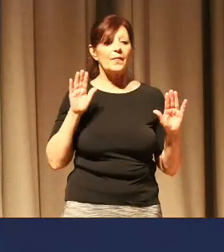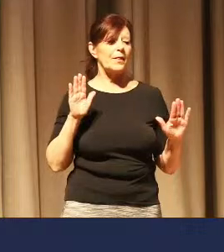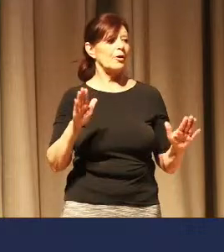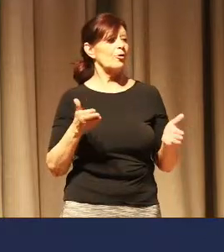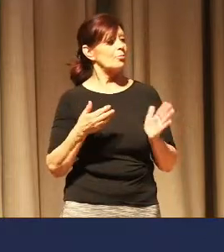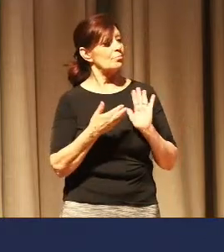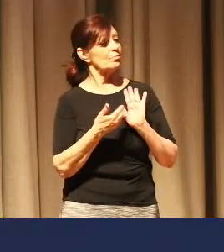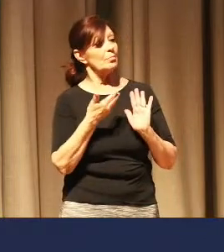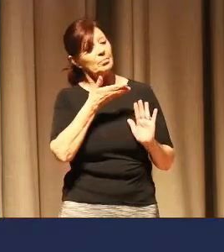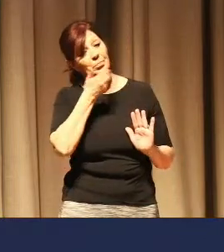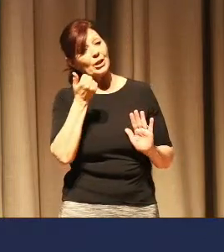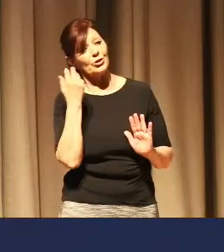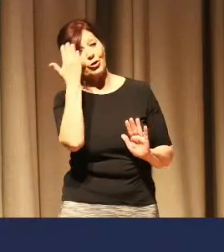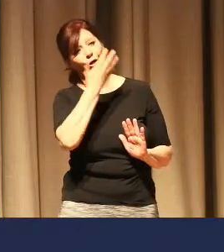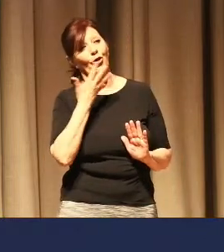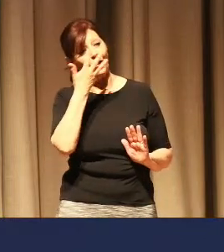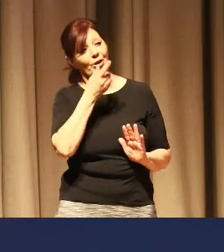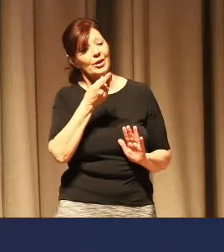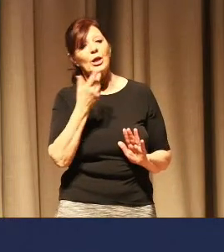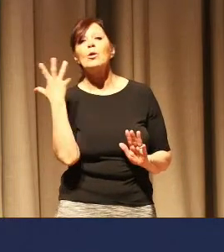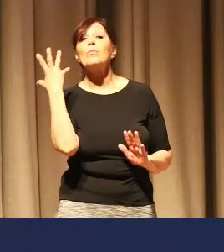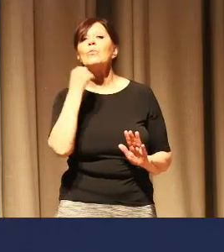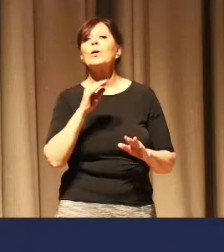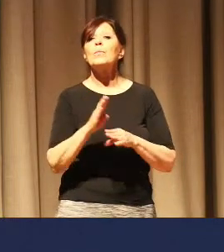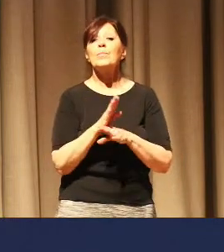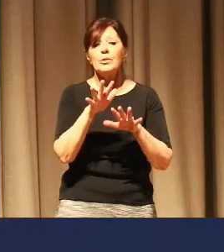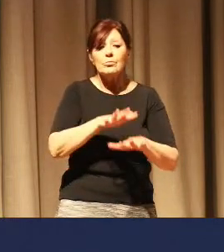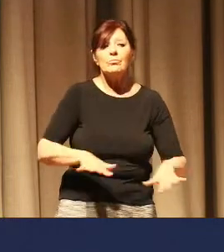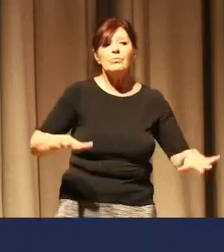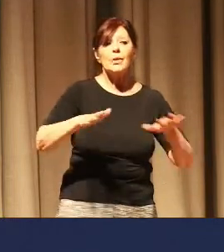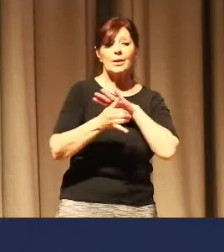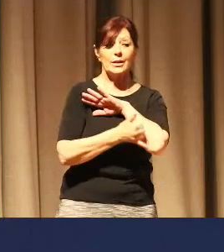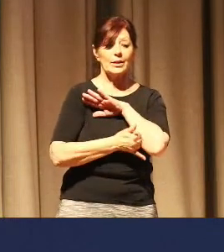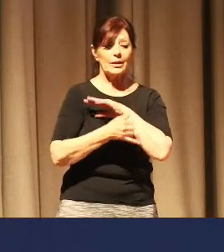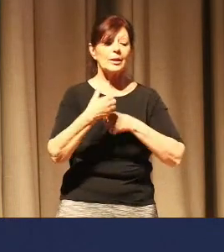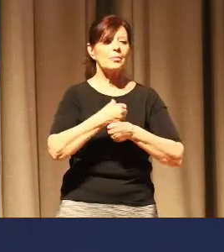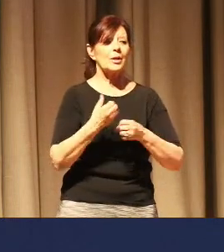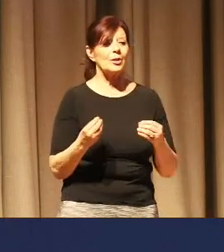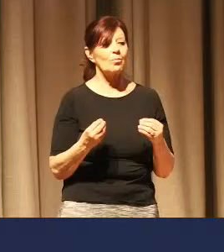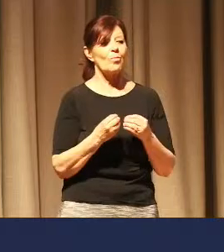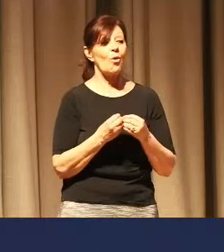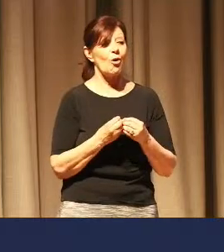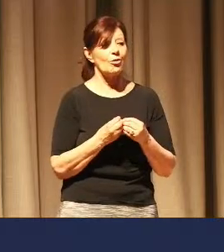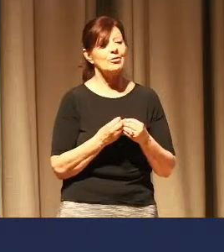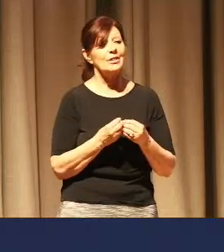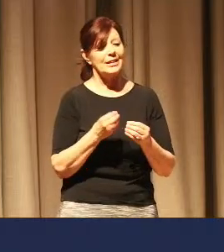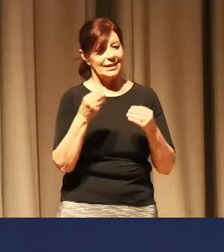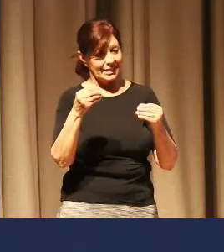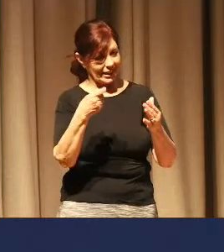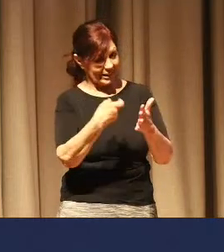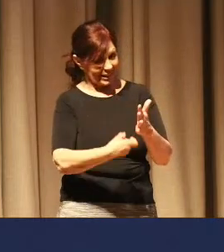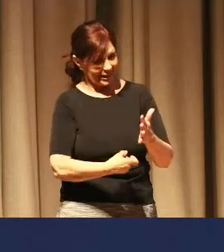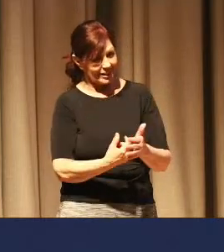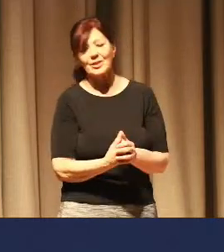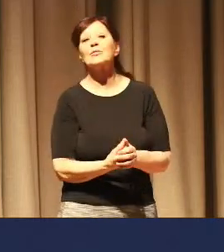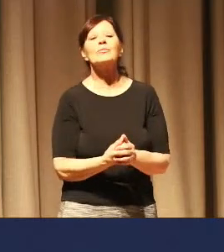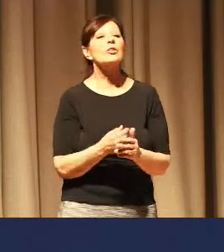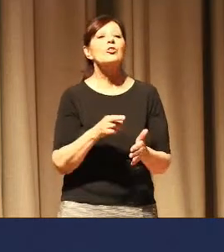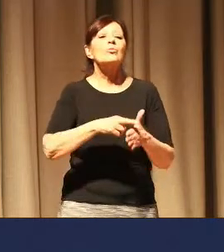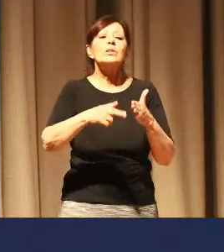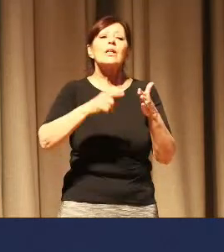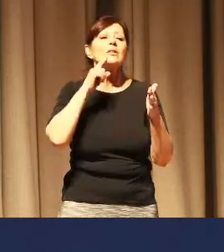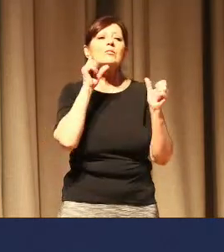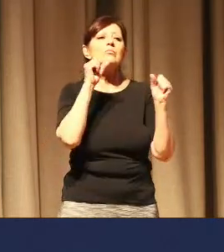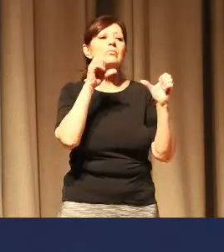foot forward, beautifying business districts across the county and creating more sales tax revenue. The results are incredible. There's